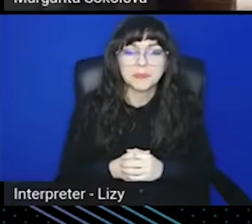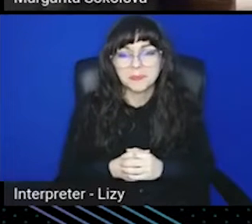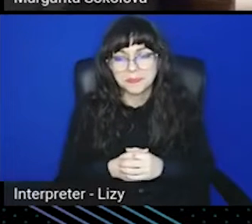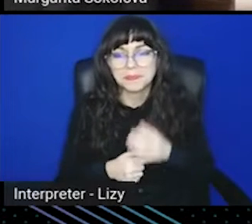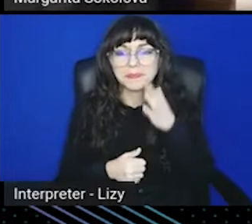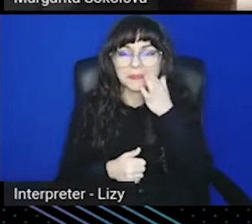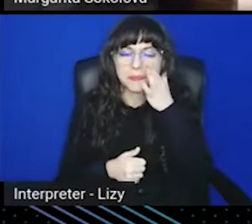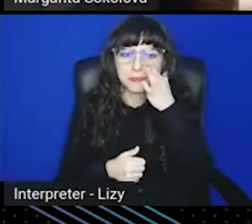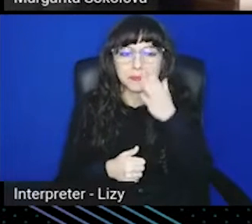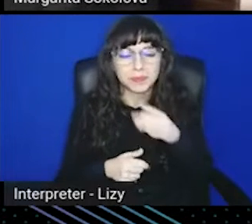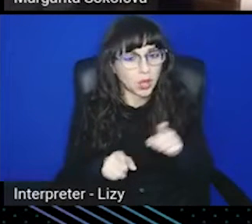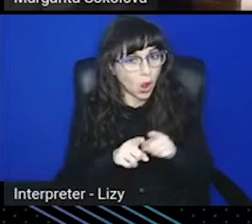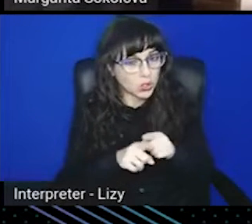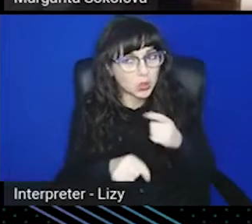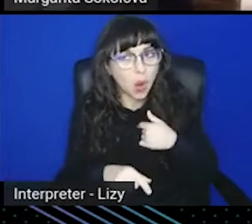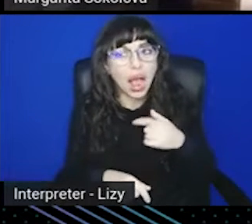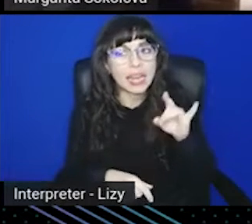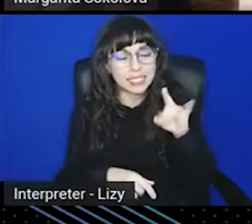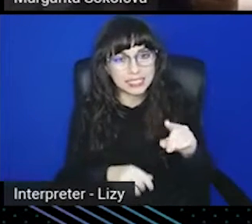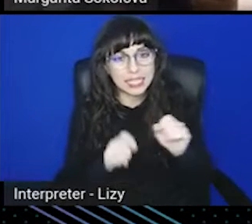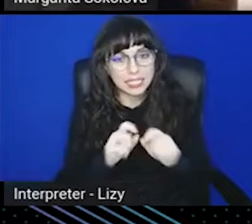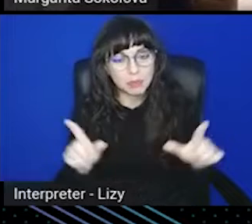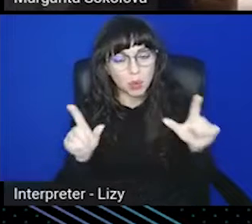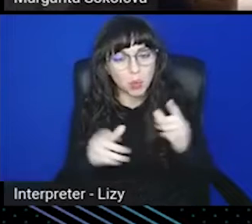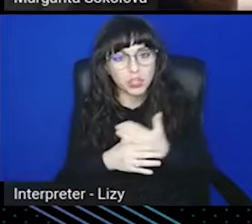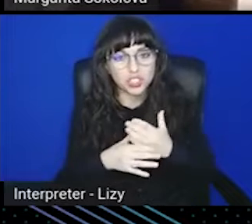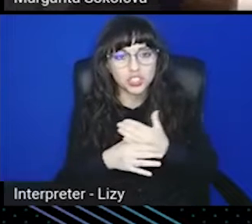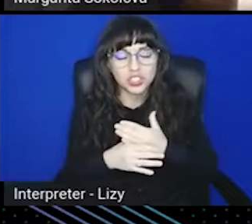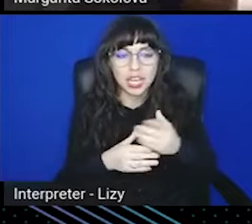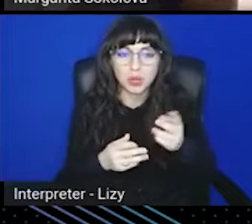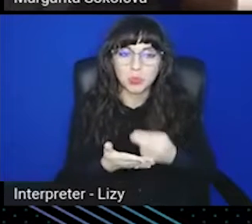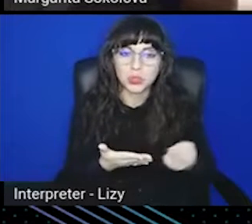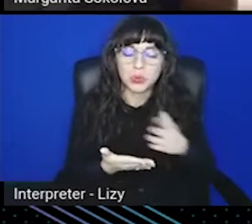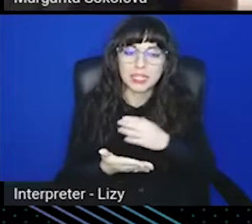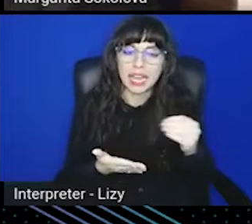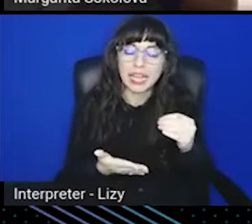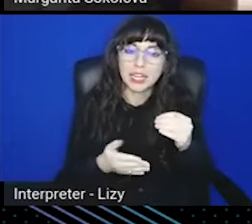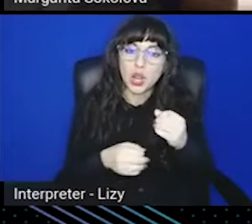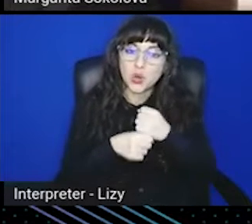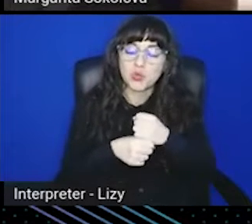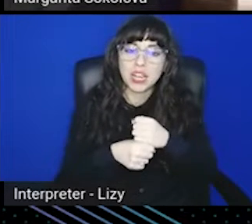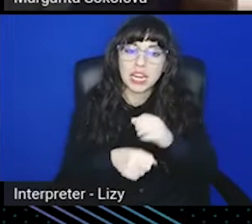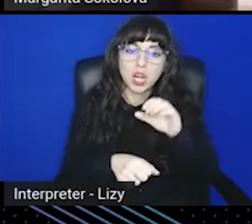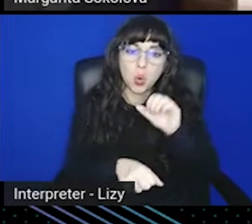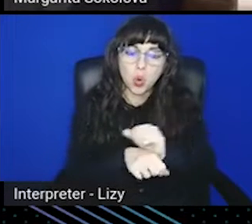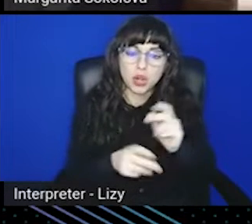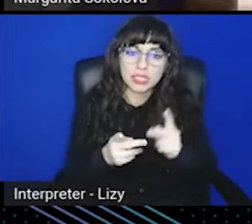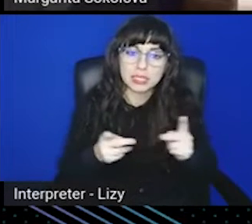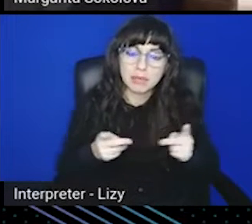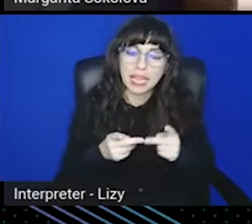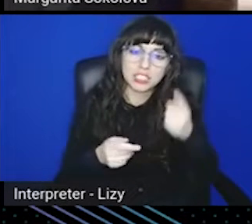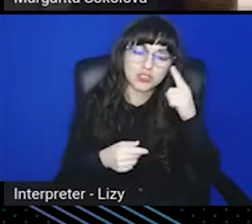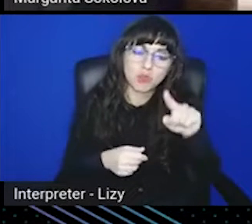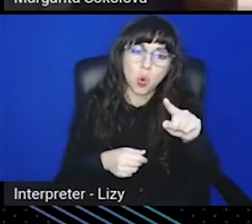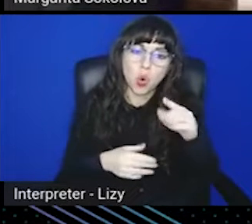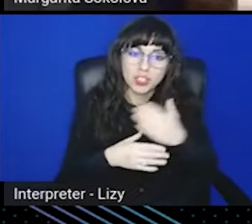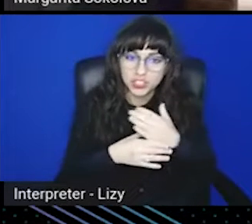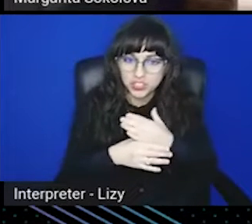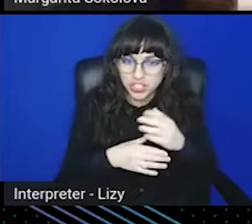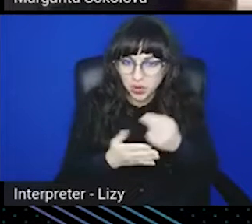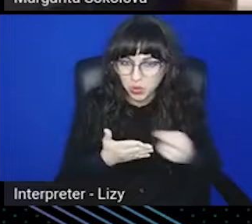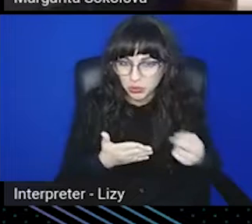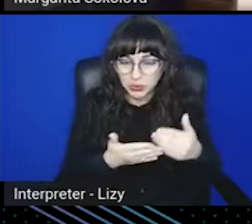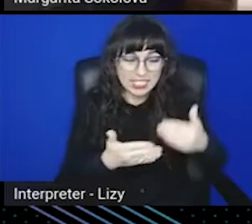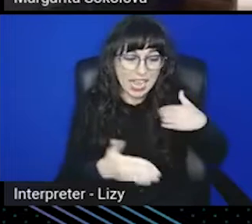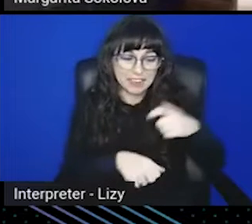In addition to that, I deployed the shared resources and created the workspace for the shared resources ahead of time.